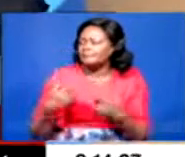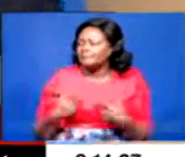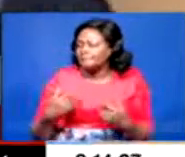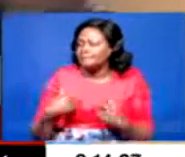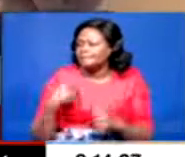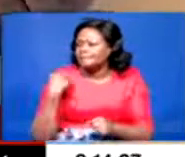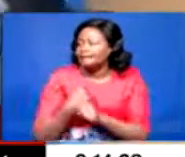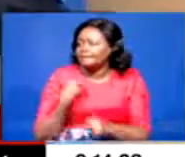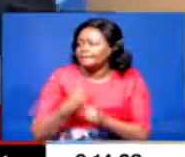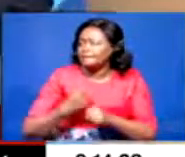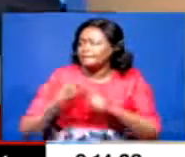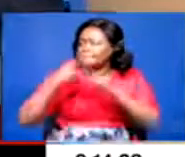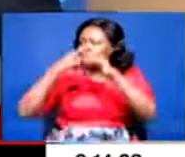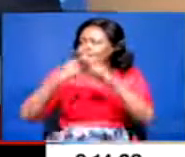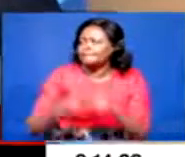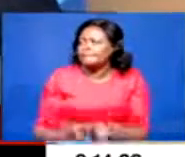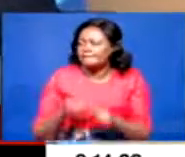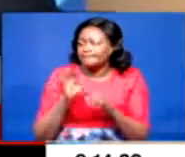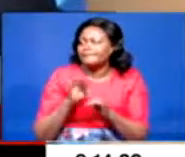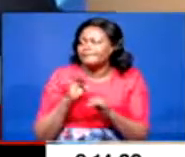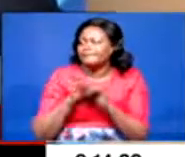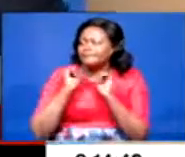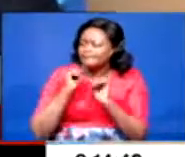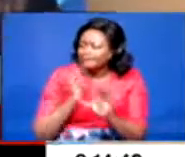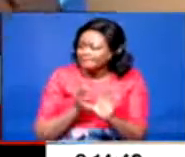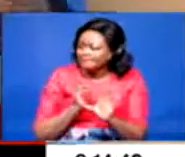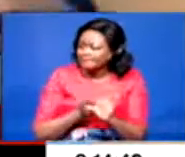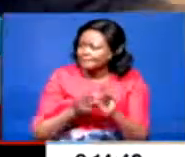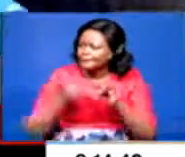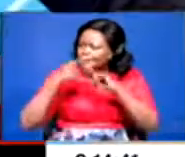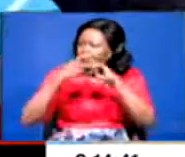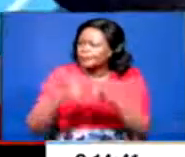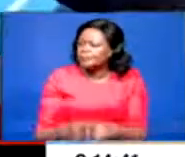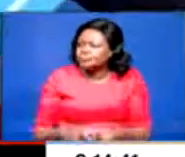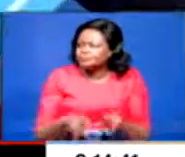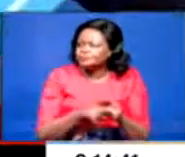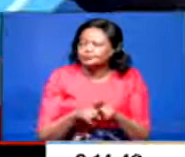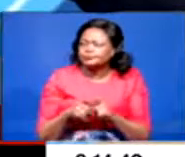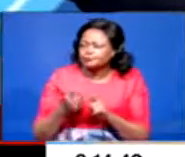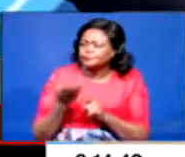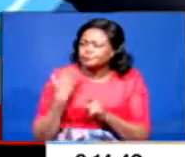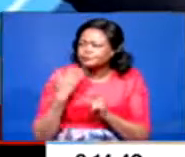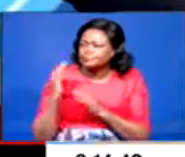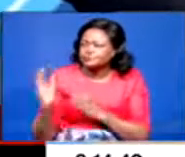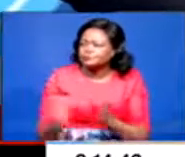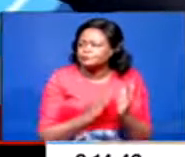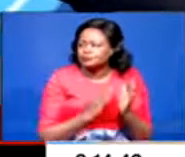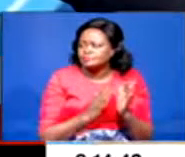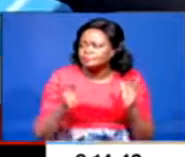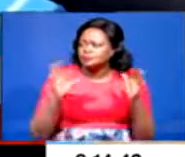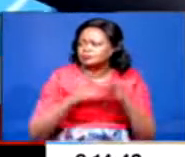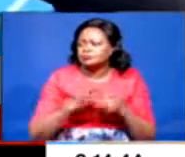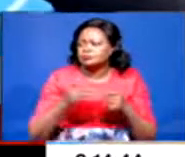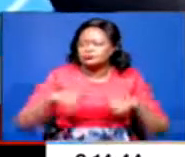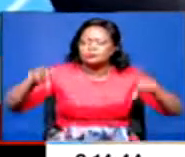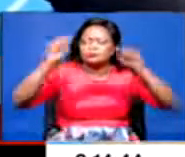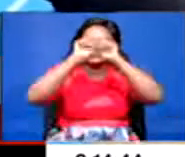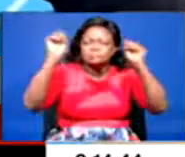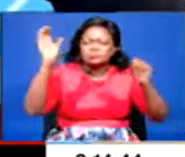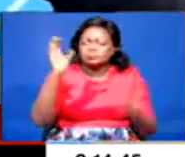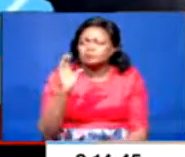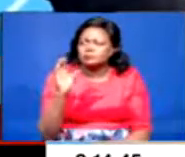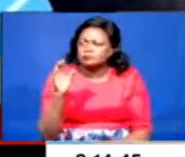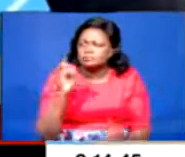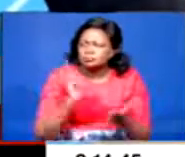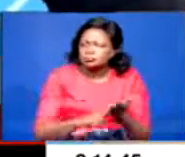of tallying votes also, or could participate in the tally, just like we have organized the joint presidential debate, you don't think we had